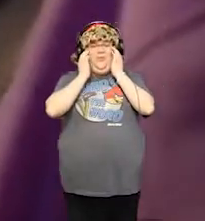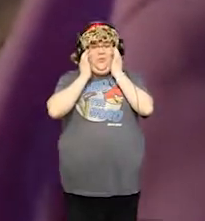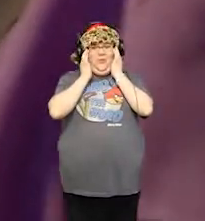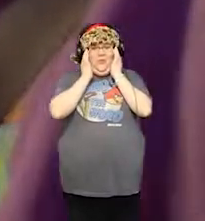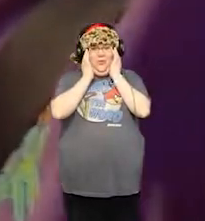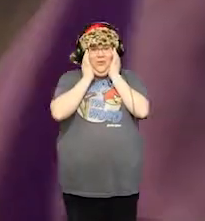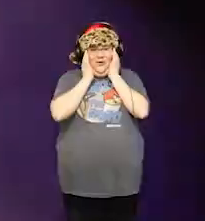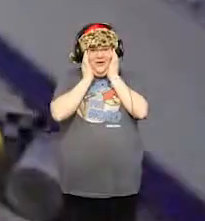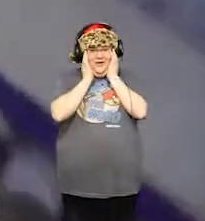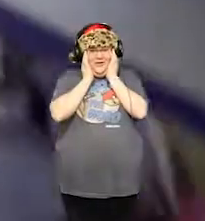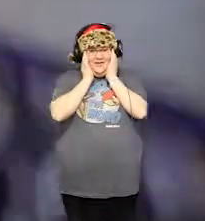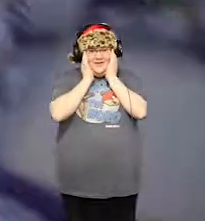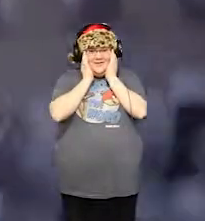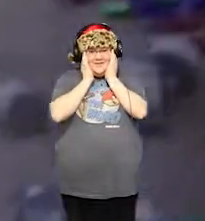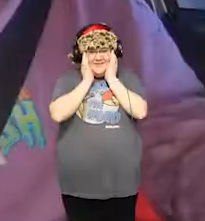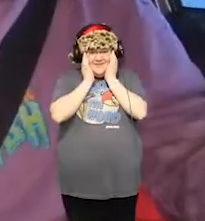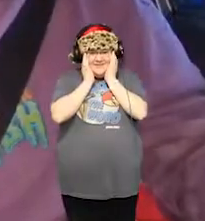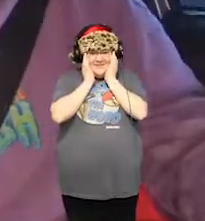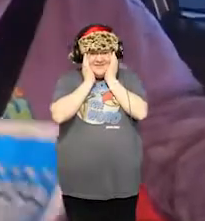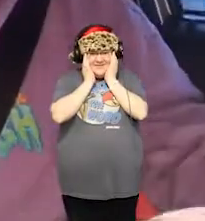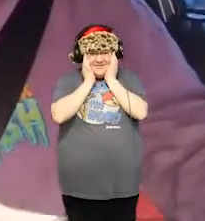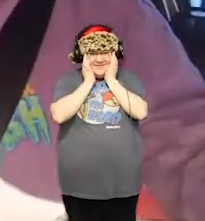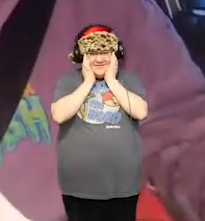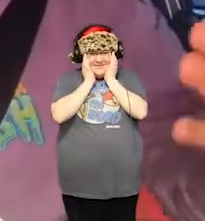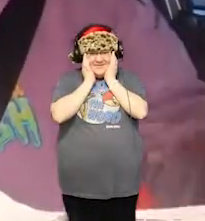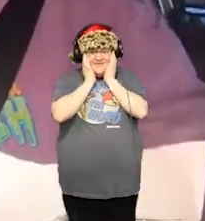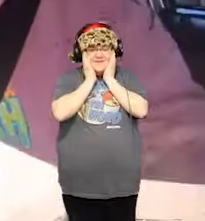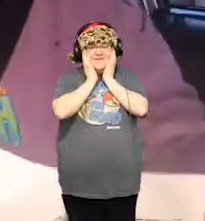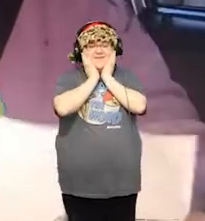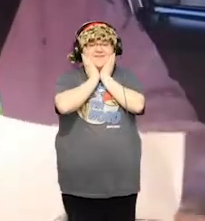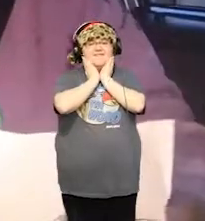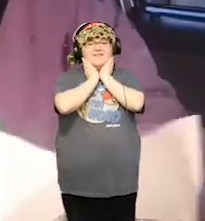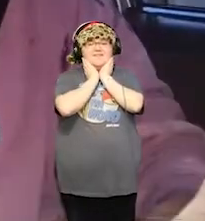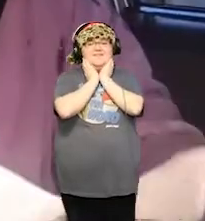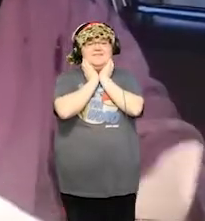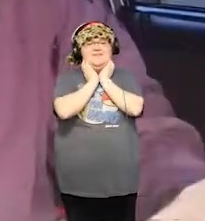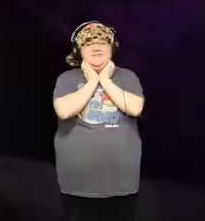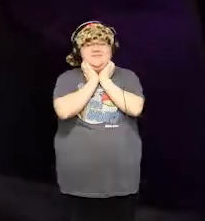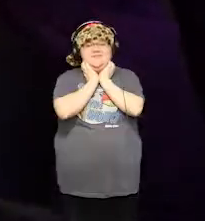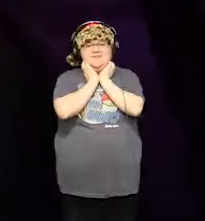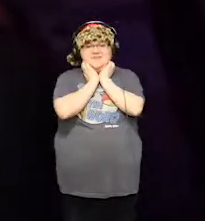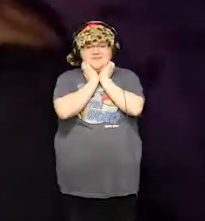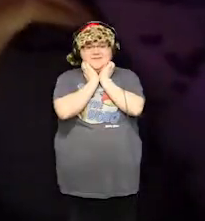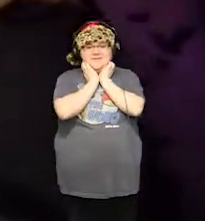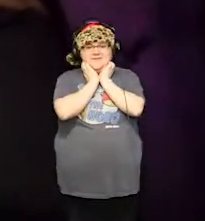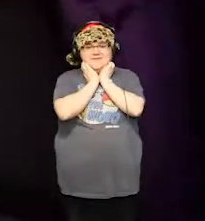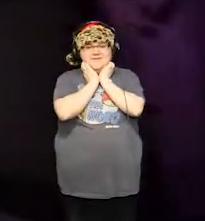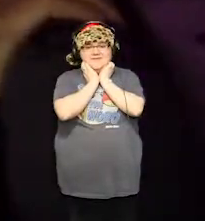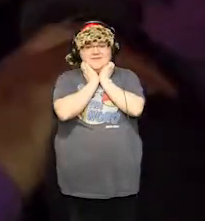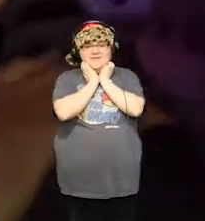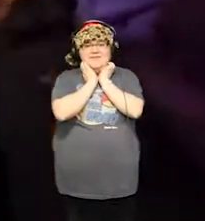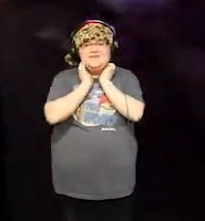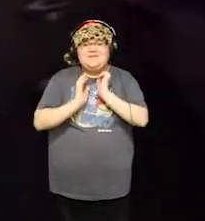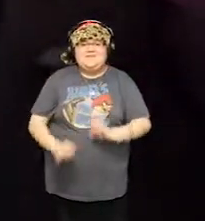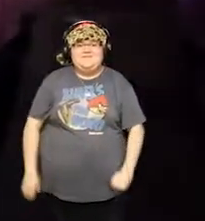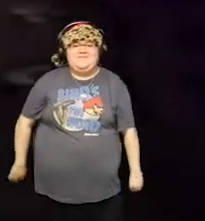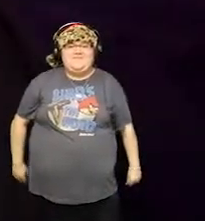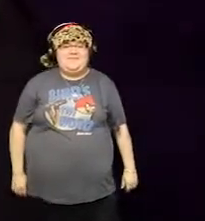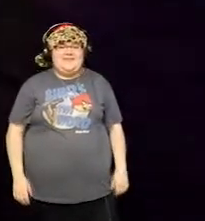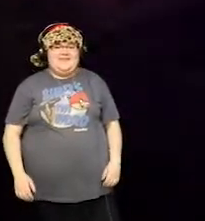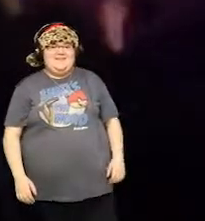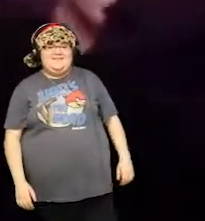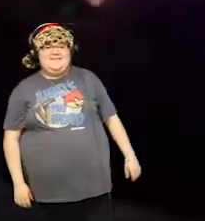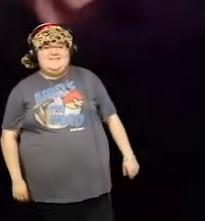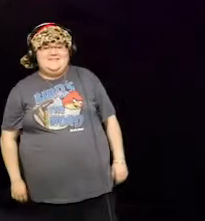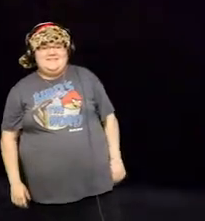There's a shelf there. We need chili sauce. I'm getting chili sauce. Chili sauce, bro. Why am I involved in this, dude? Oh, my God, man.